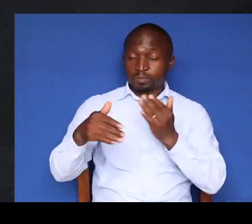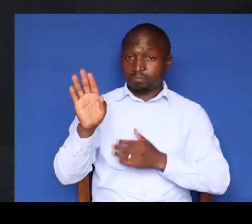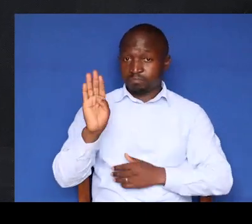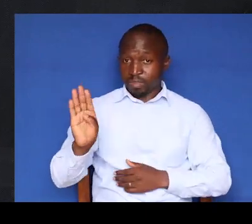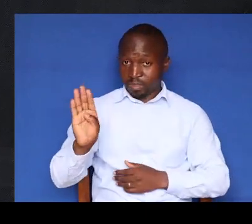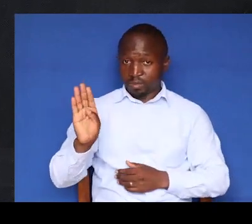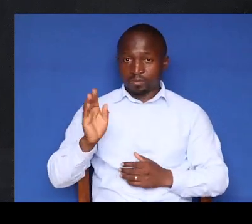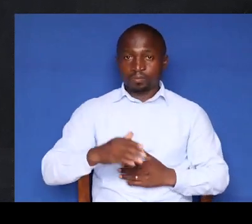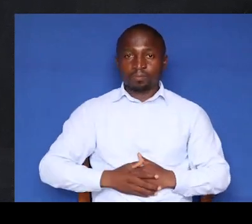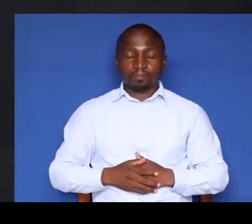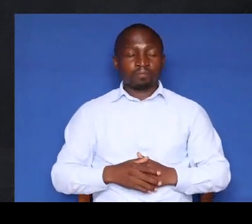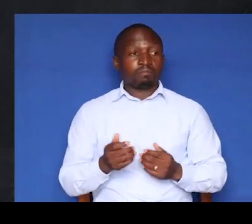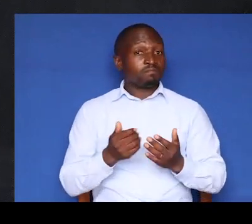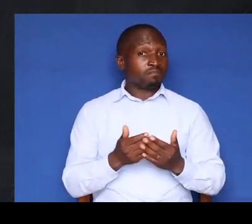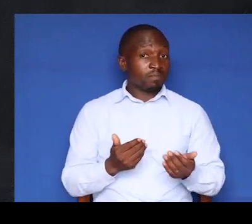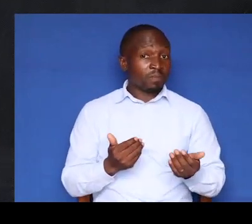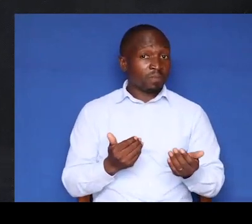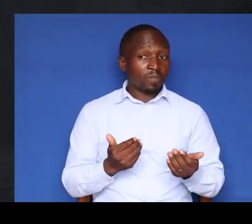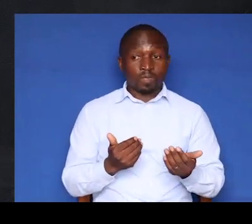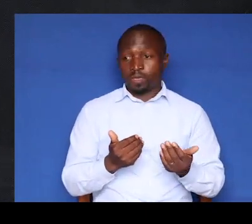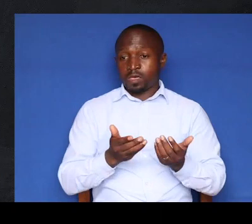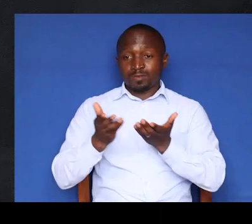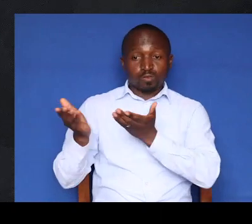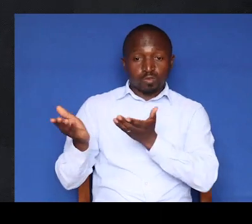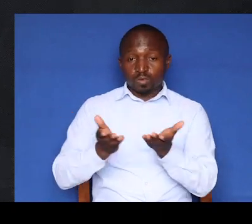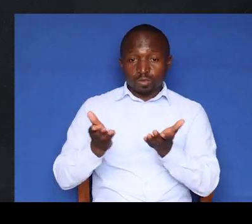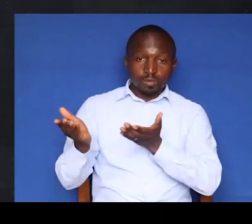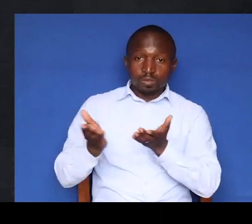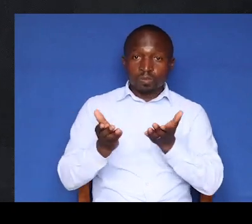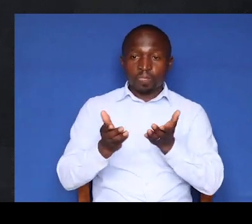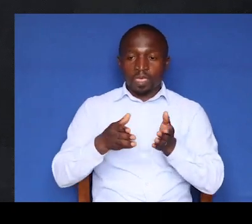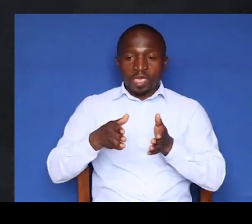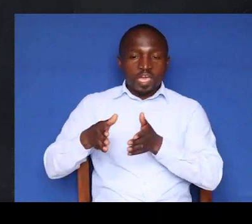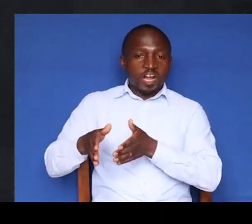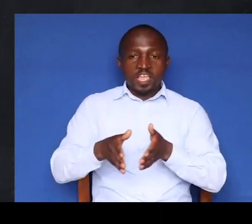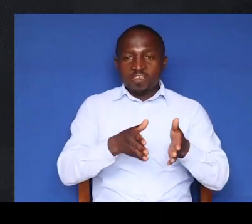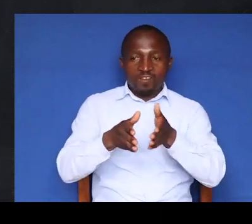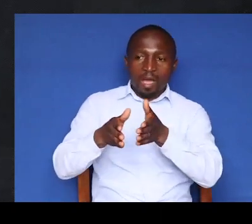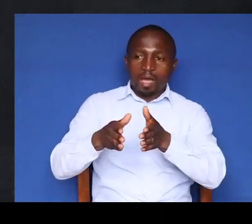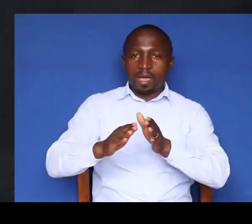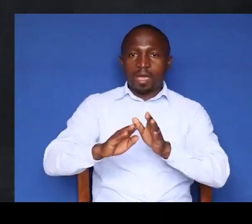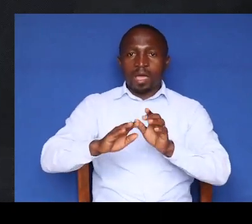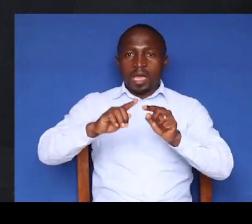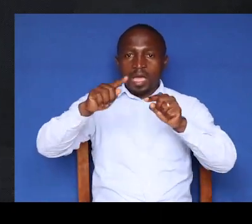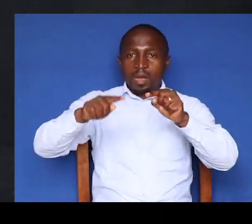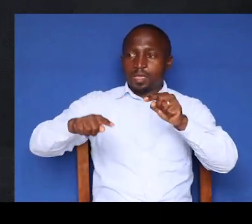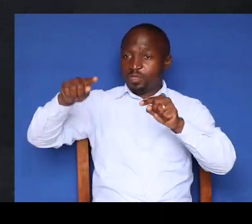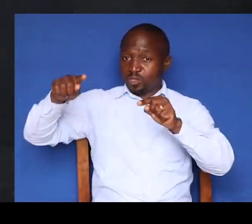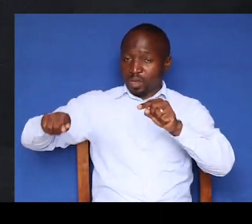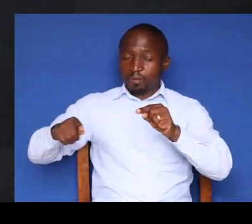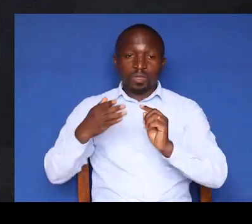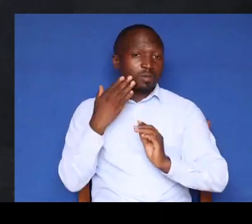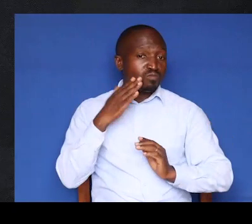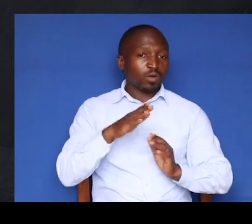Why is the study of river regime is important